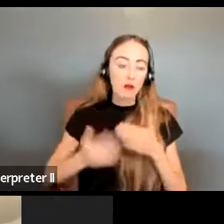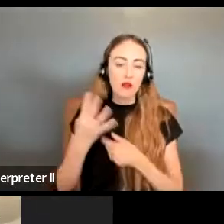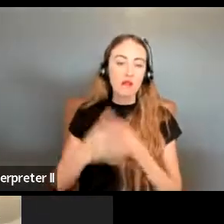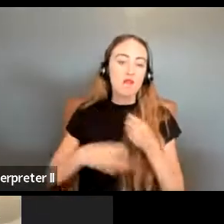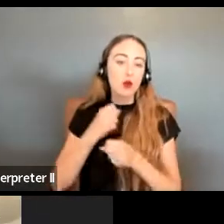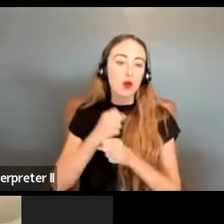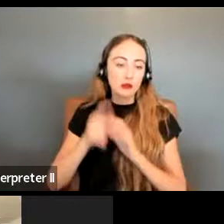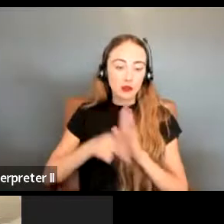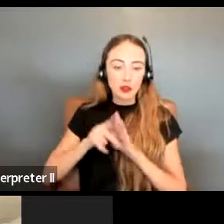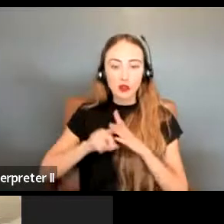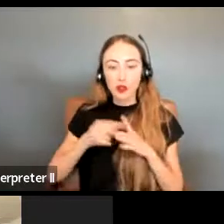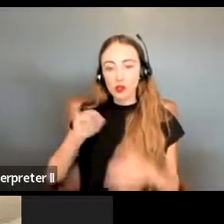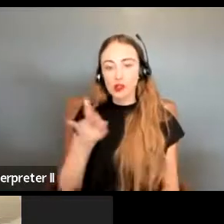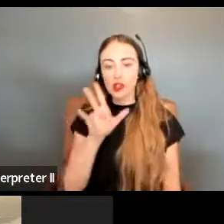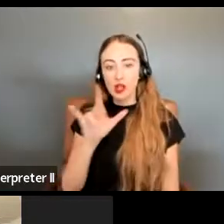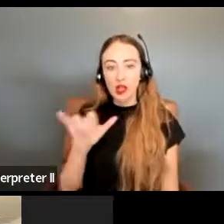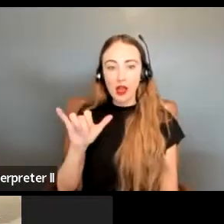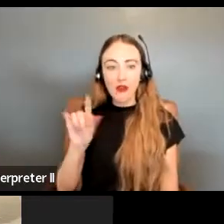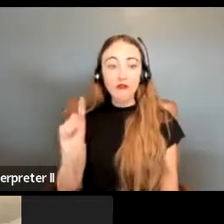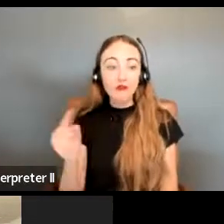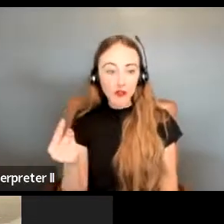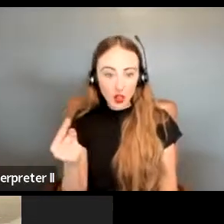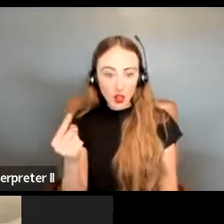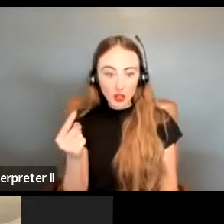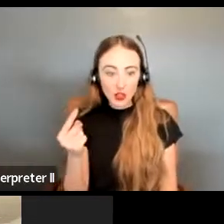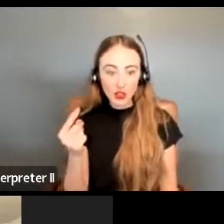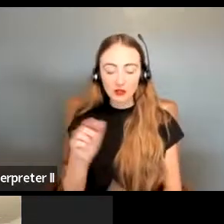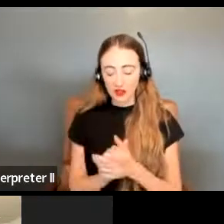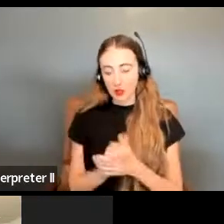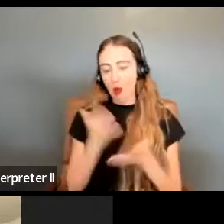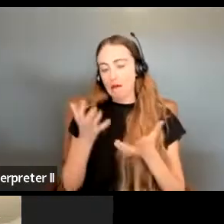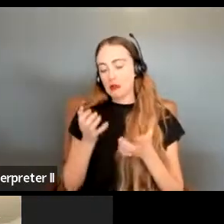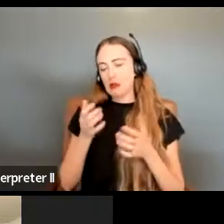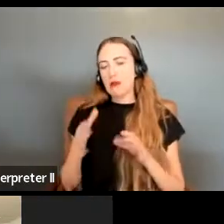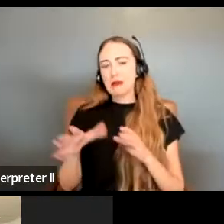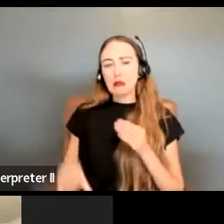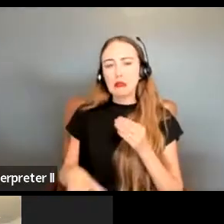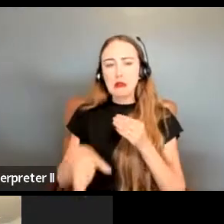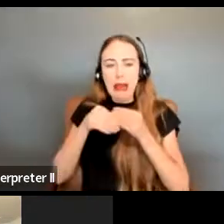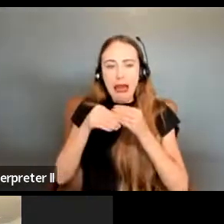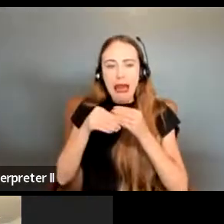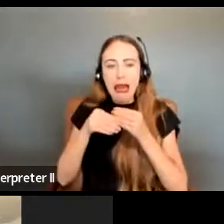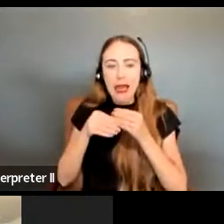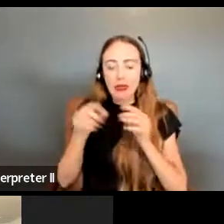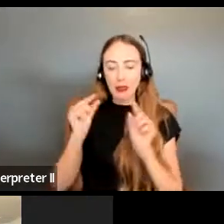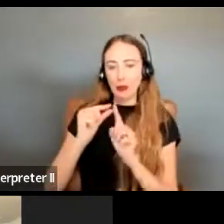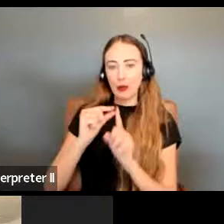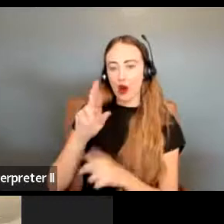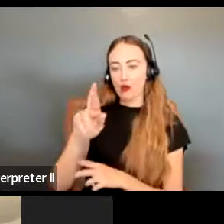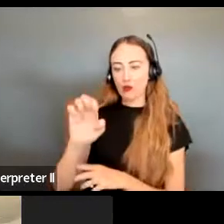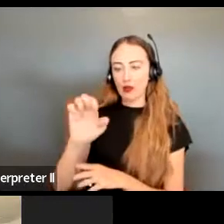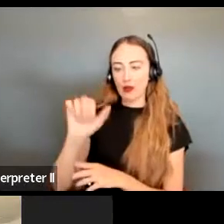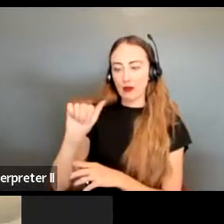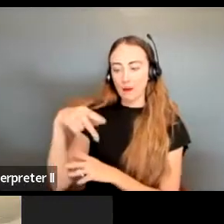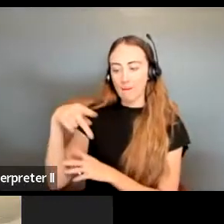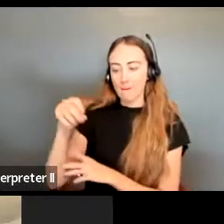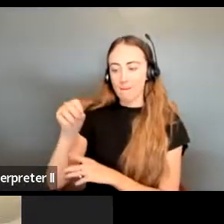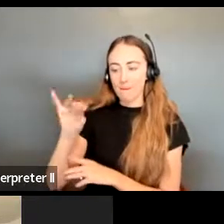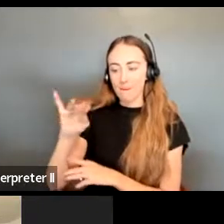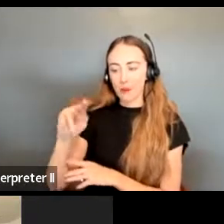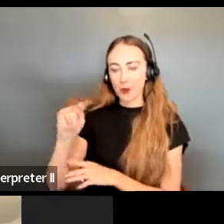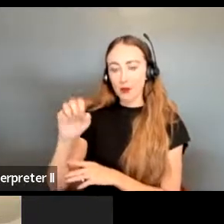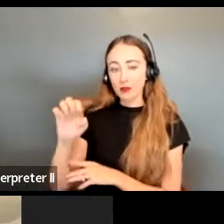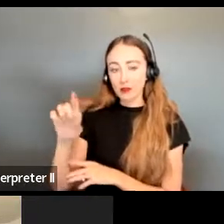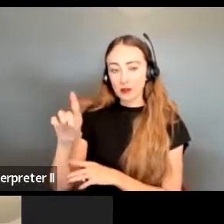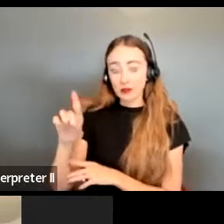commencing on July 1st. So the oral amendment is to add the words "or reappointed." There's no